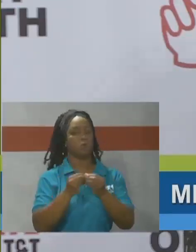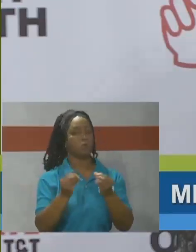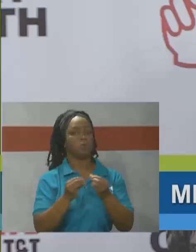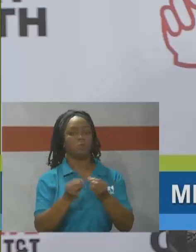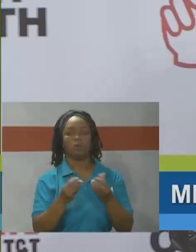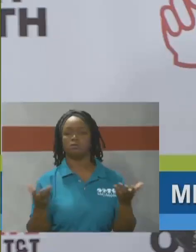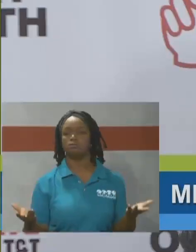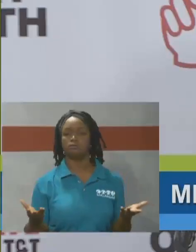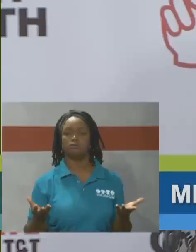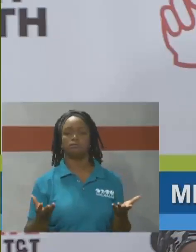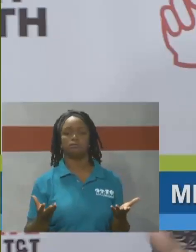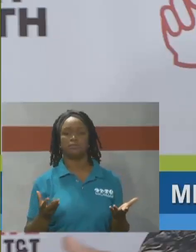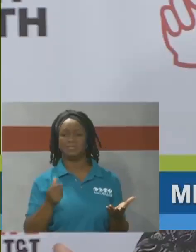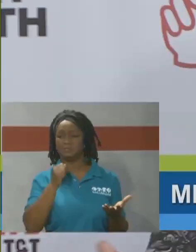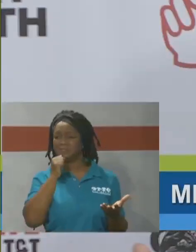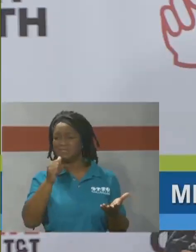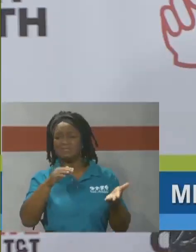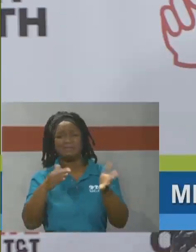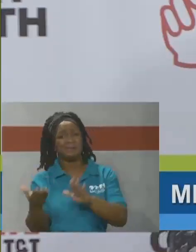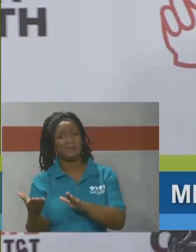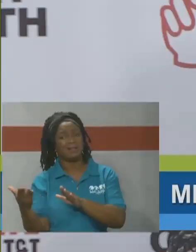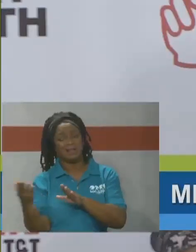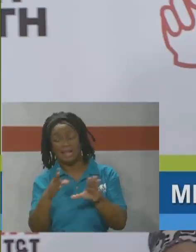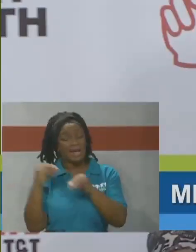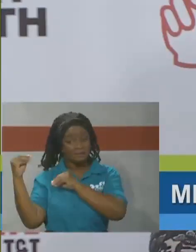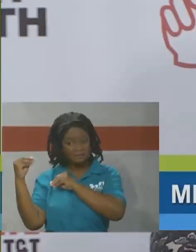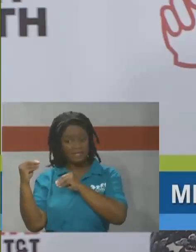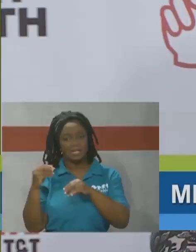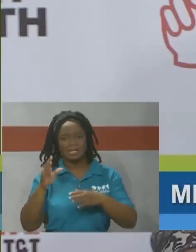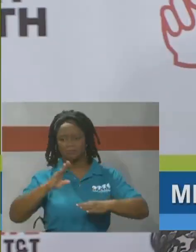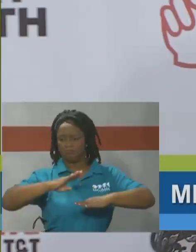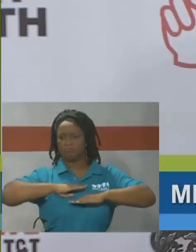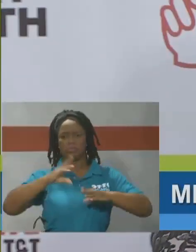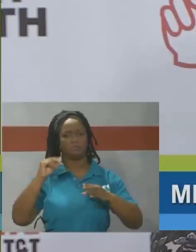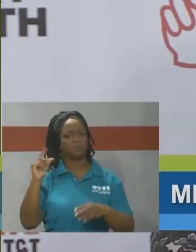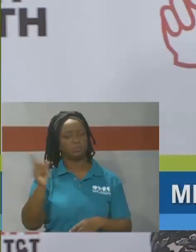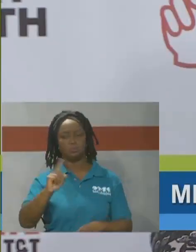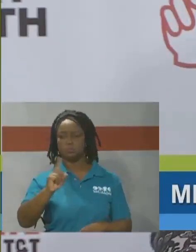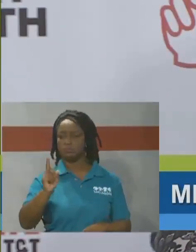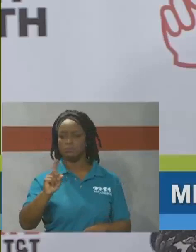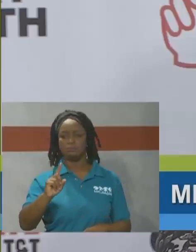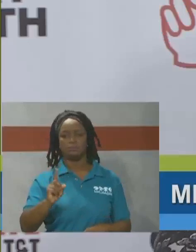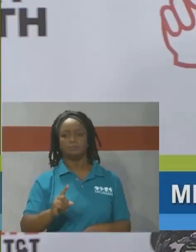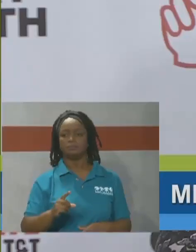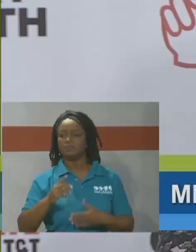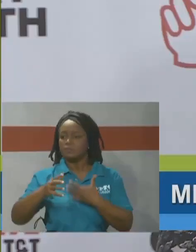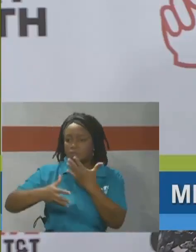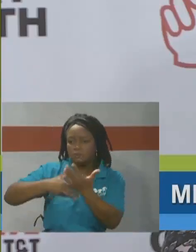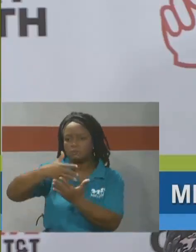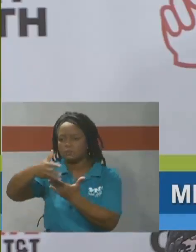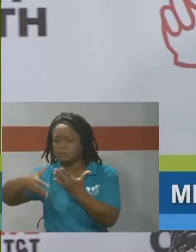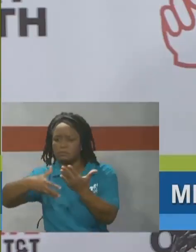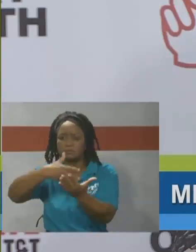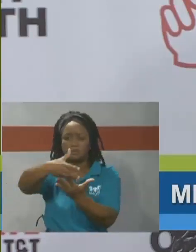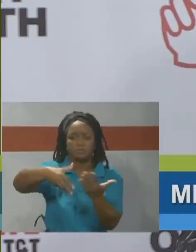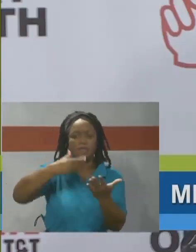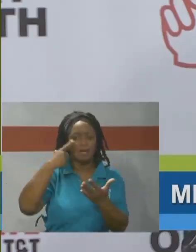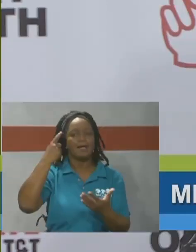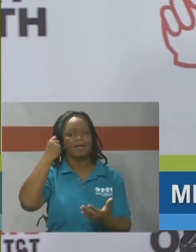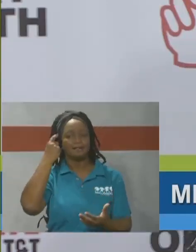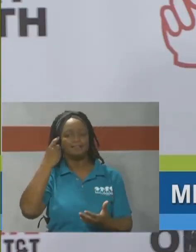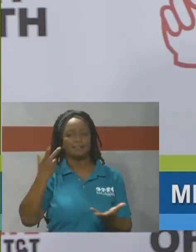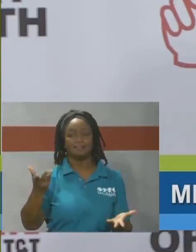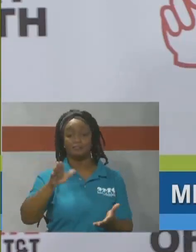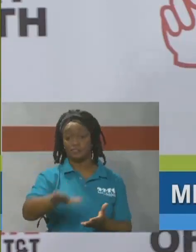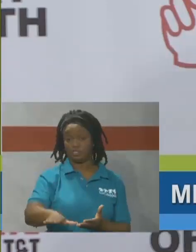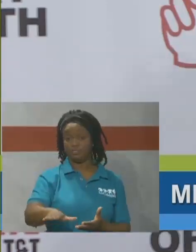engaged. So don't just go there and just leave if you're not happy. Go, make sure you're engaged with the process, you know what's happening with your child. This is your